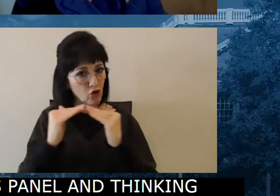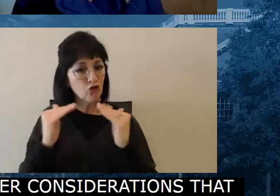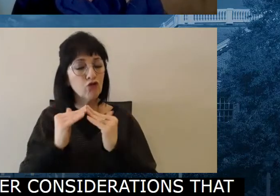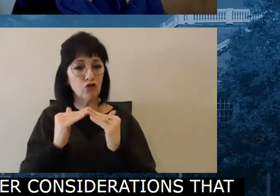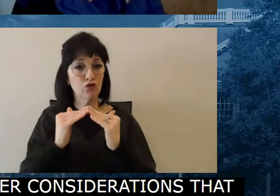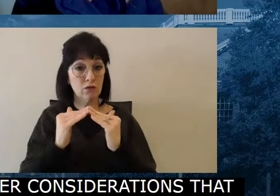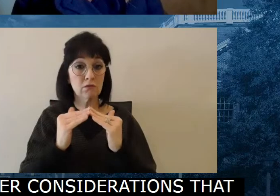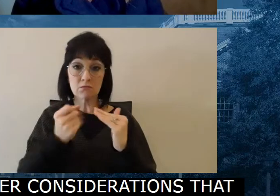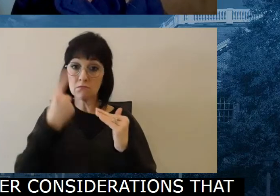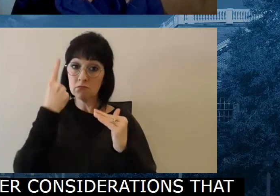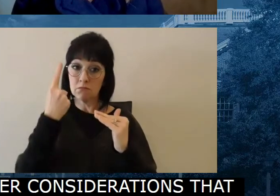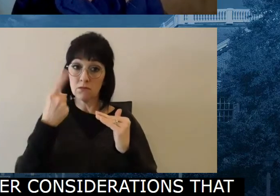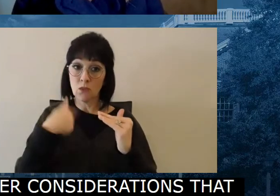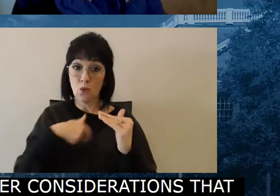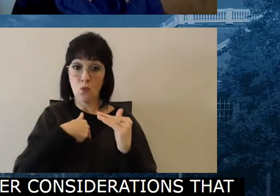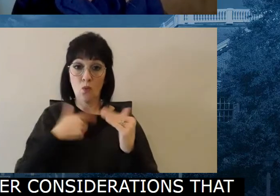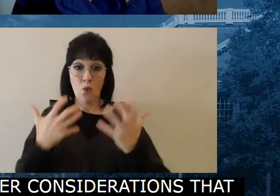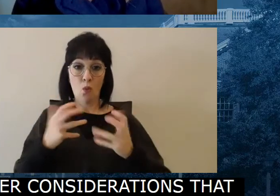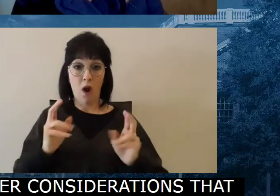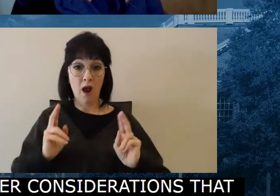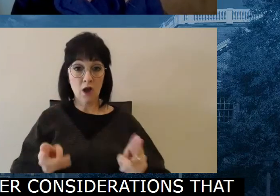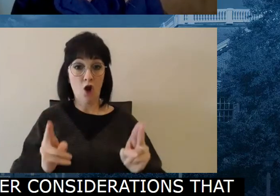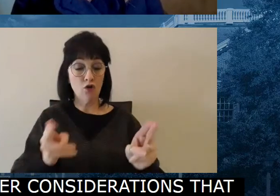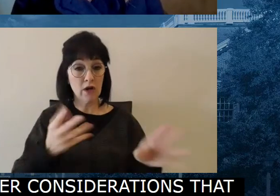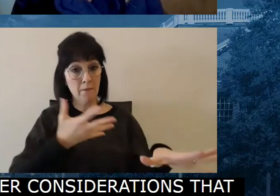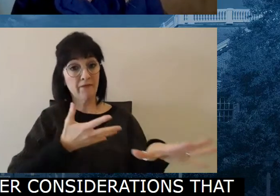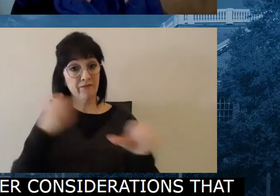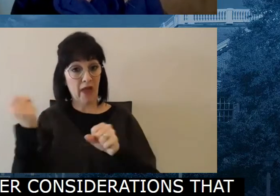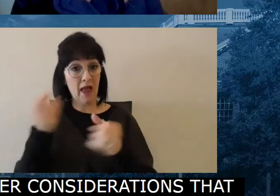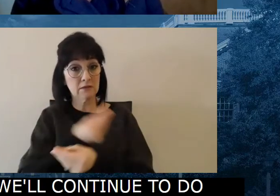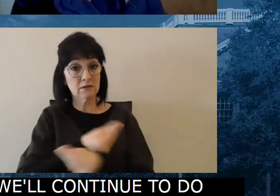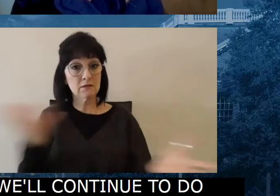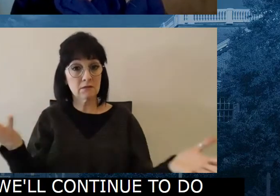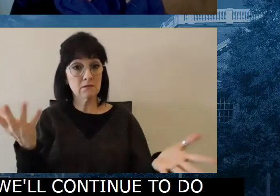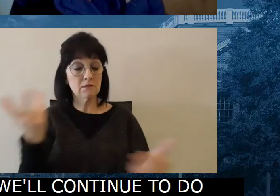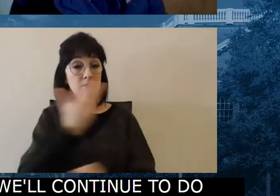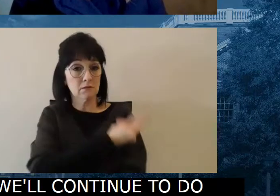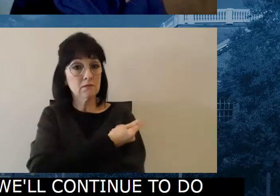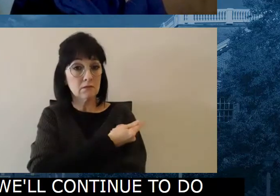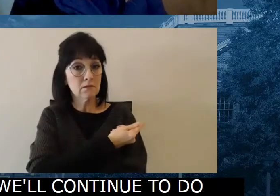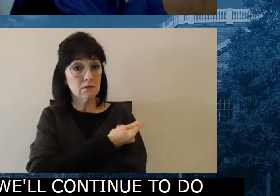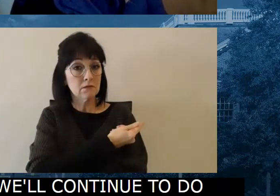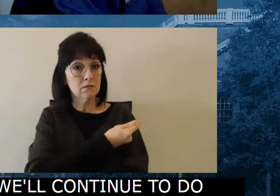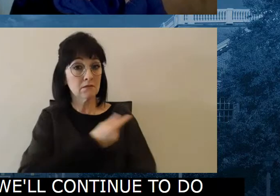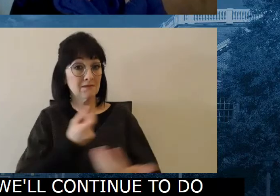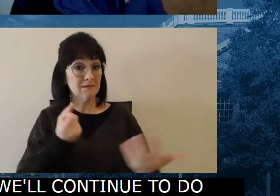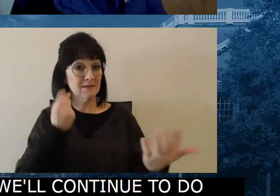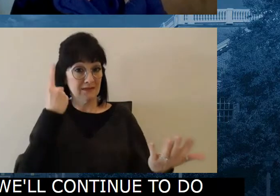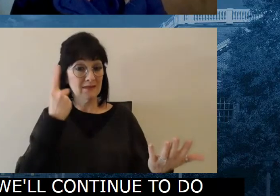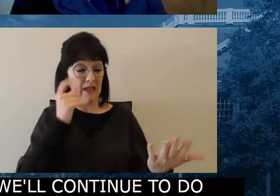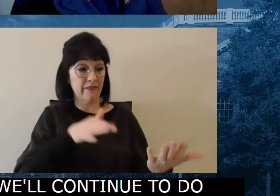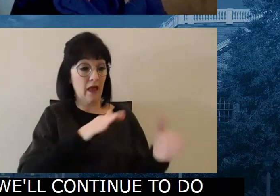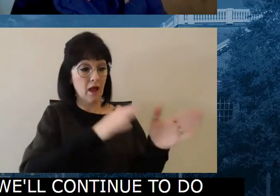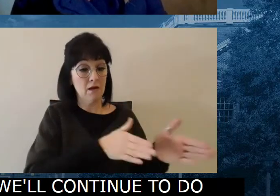we'll continue to do that as we think about the next set of essential workers, which is next. The question I get most